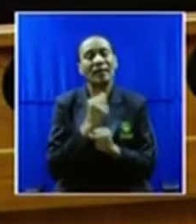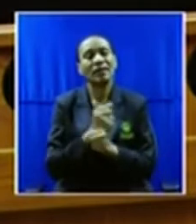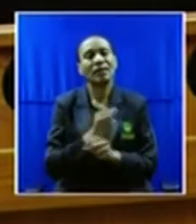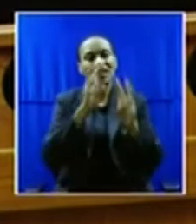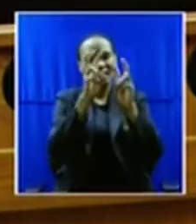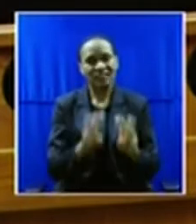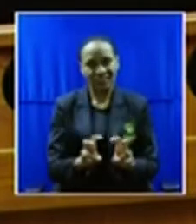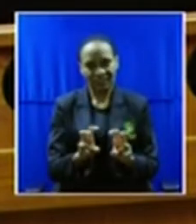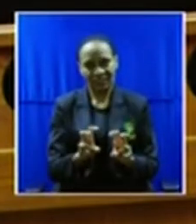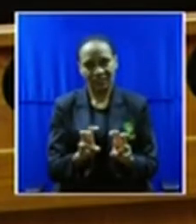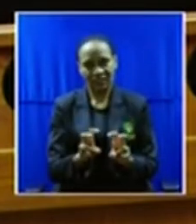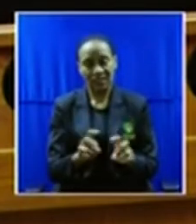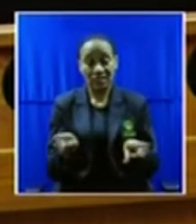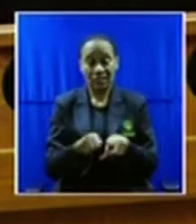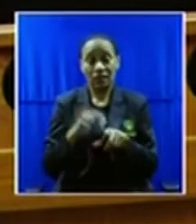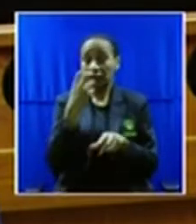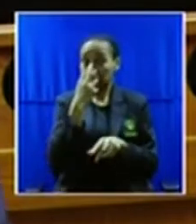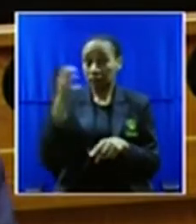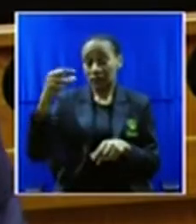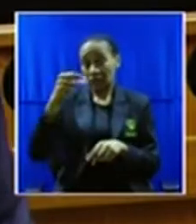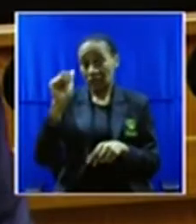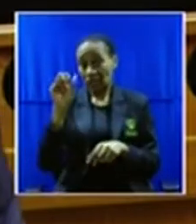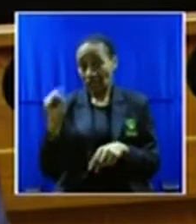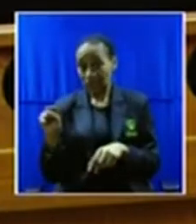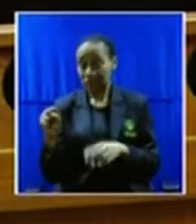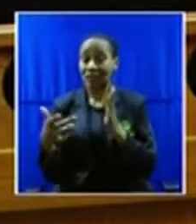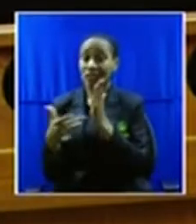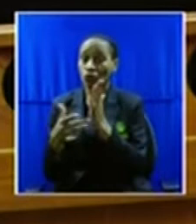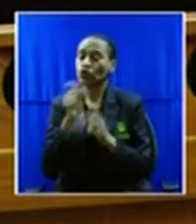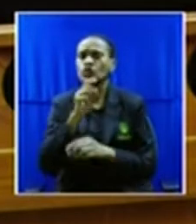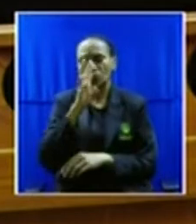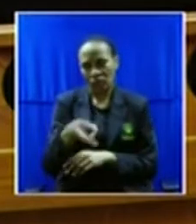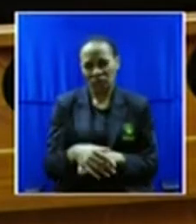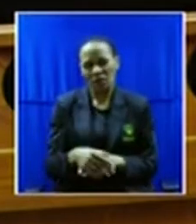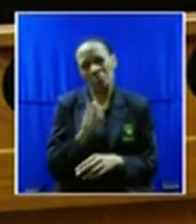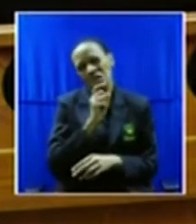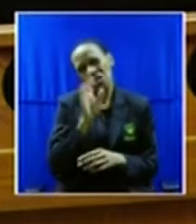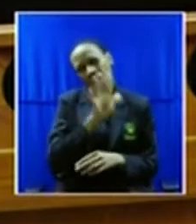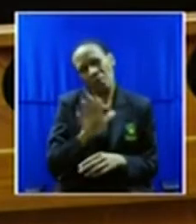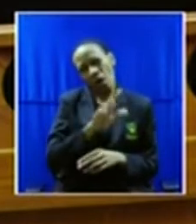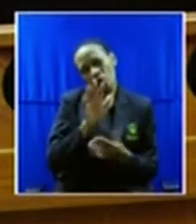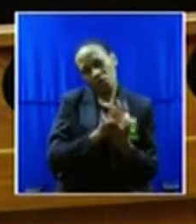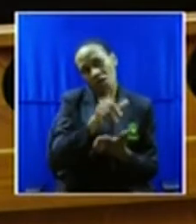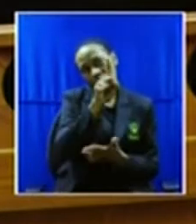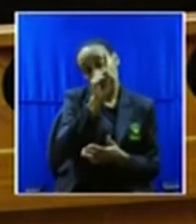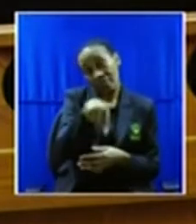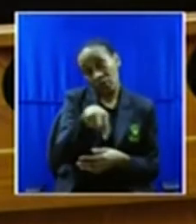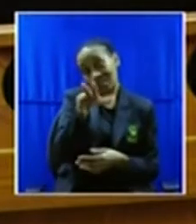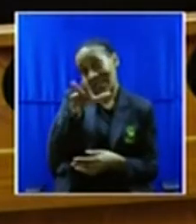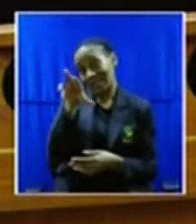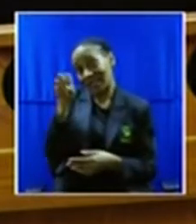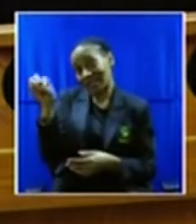storage and gas technology. This should bring around 11,800